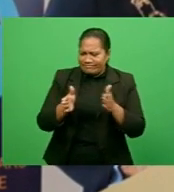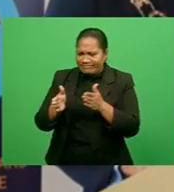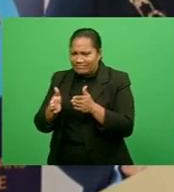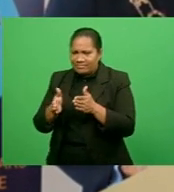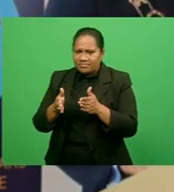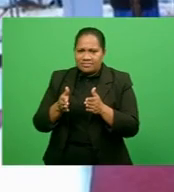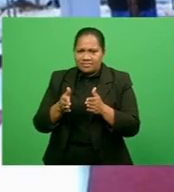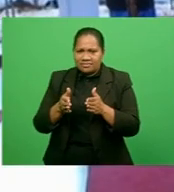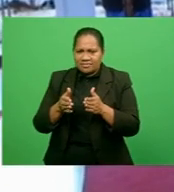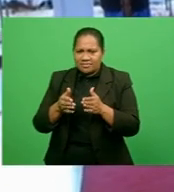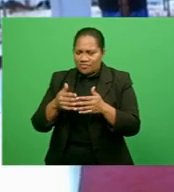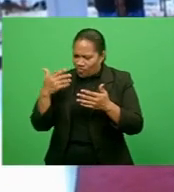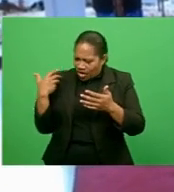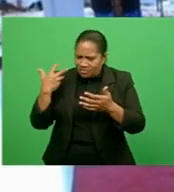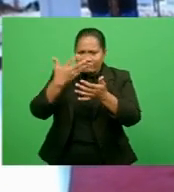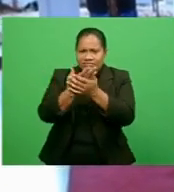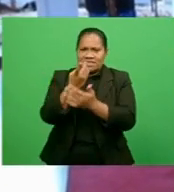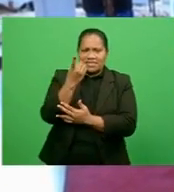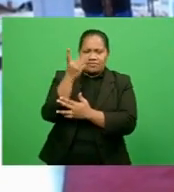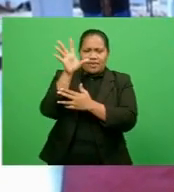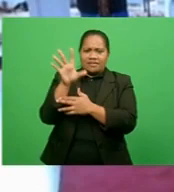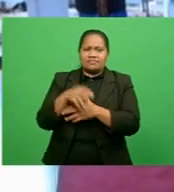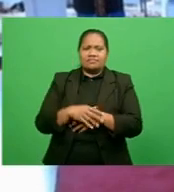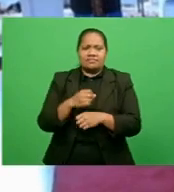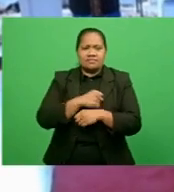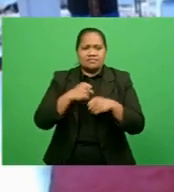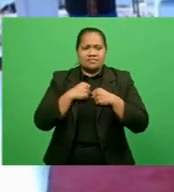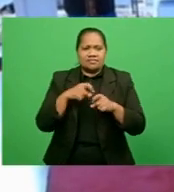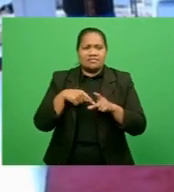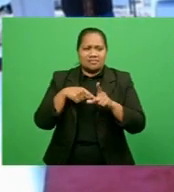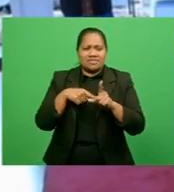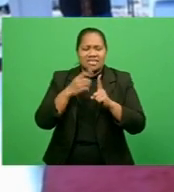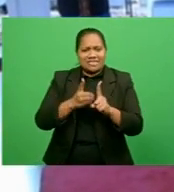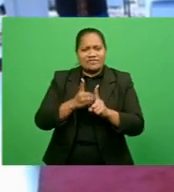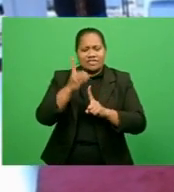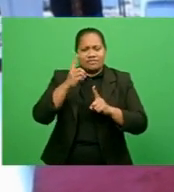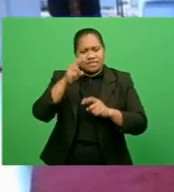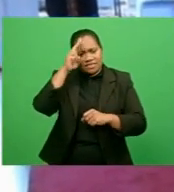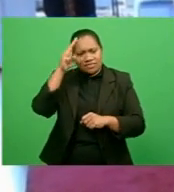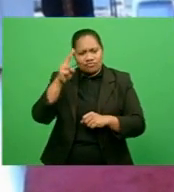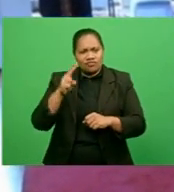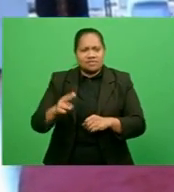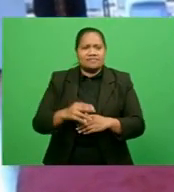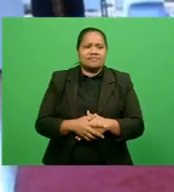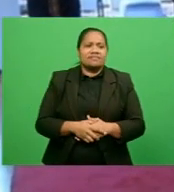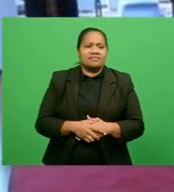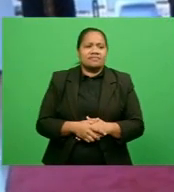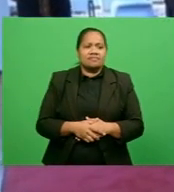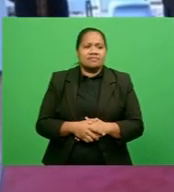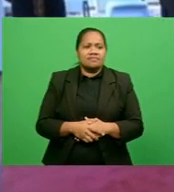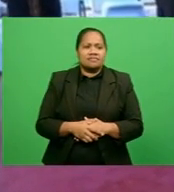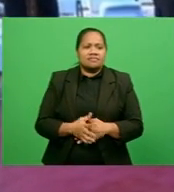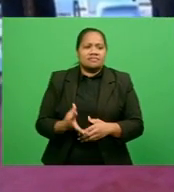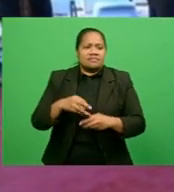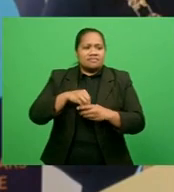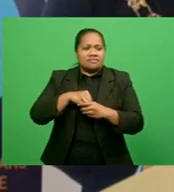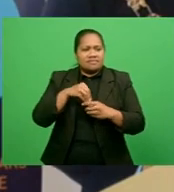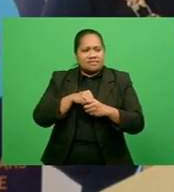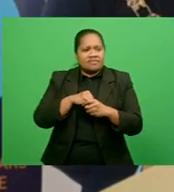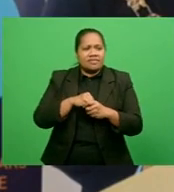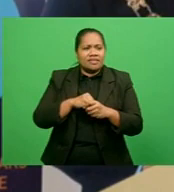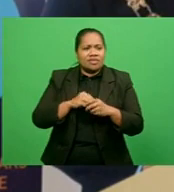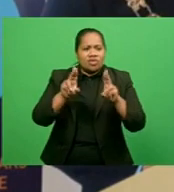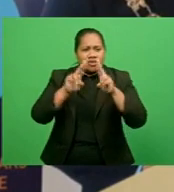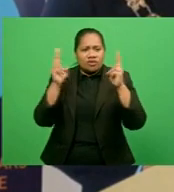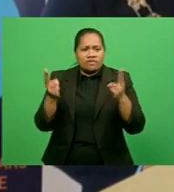since independence, our young and developing nation has evolved into an acceptable level of universal social, political,